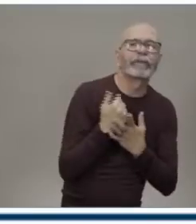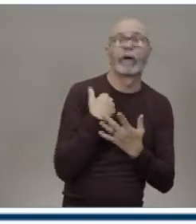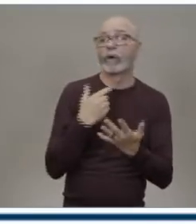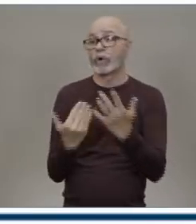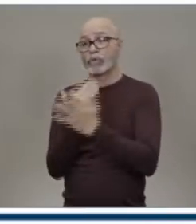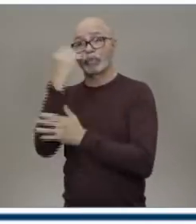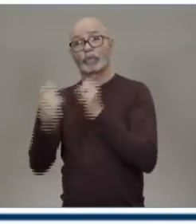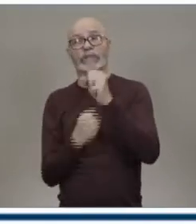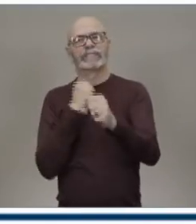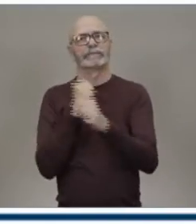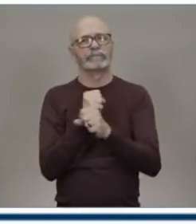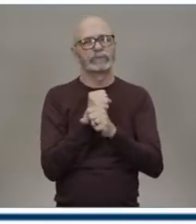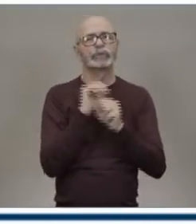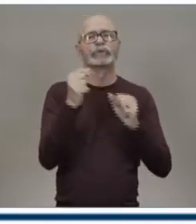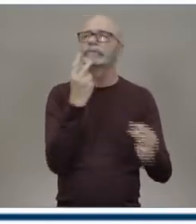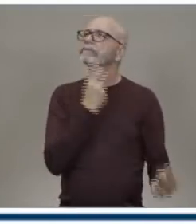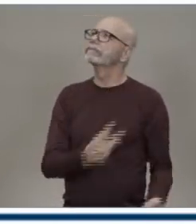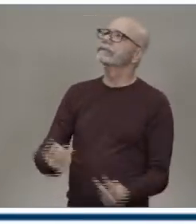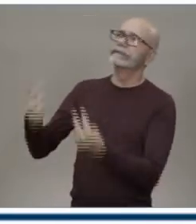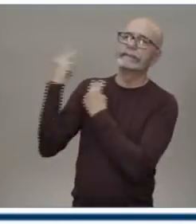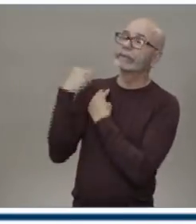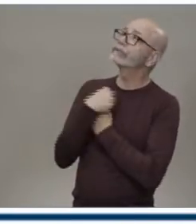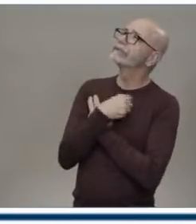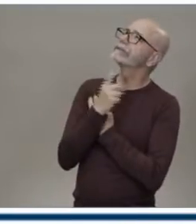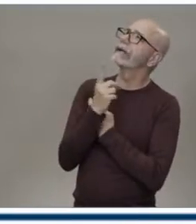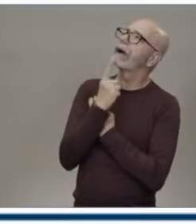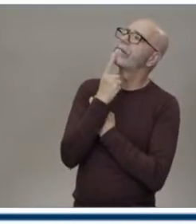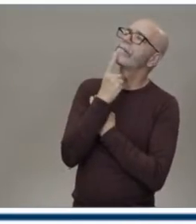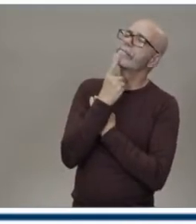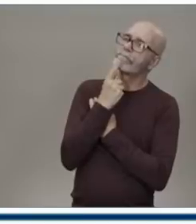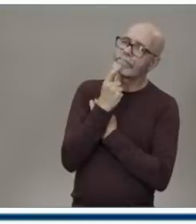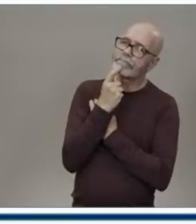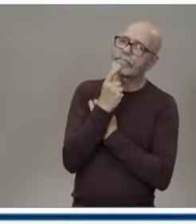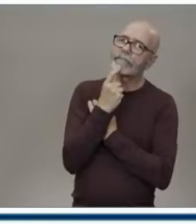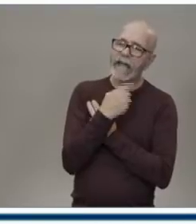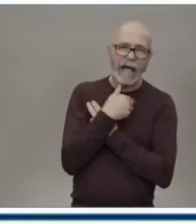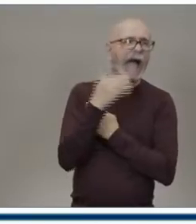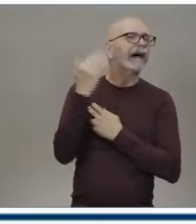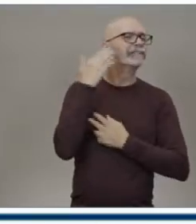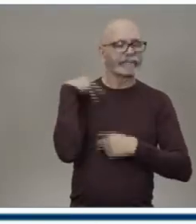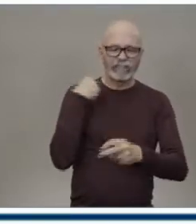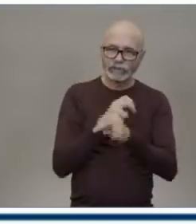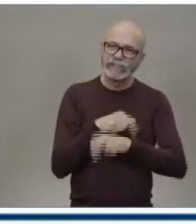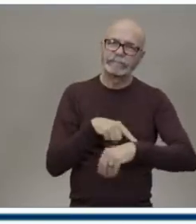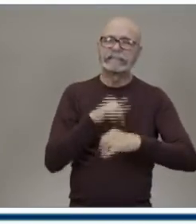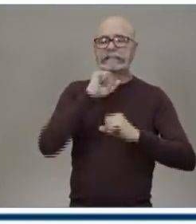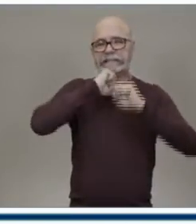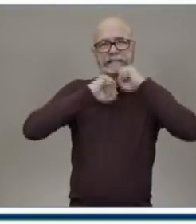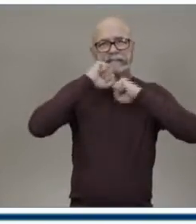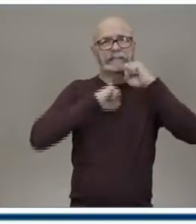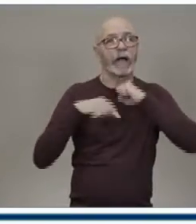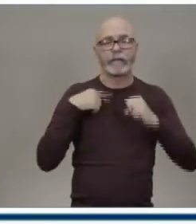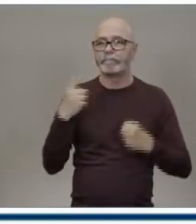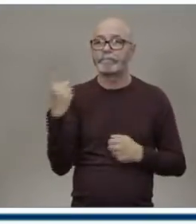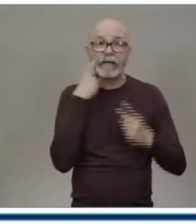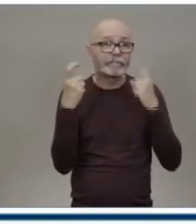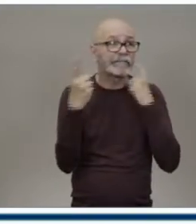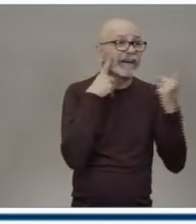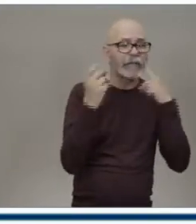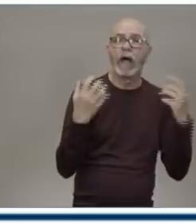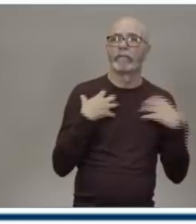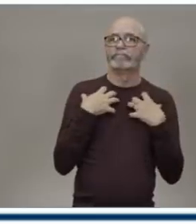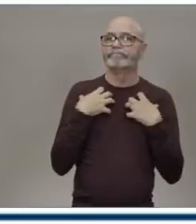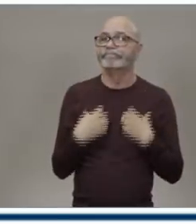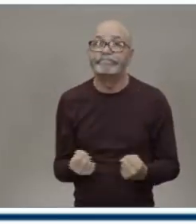back at 2020, remember that through all of the hardship, you found strength. And as you look forward to